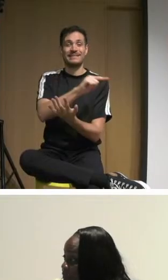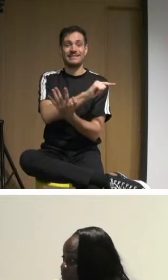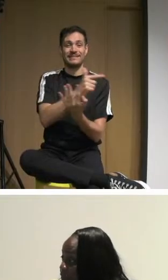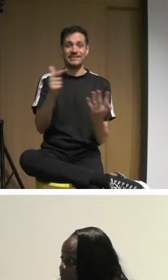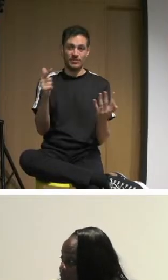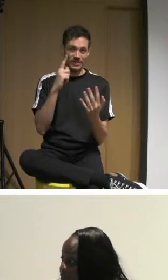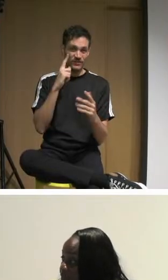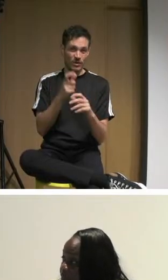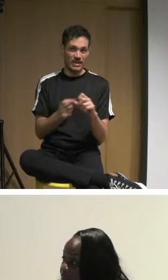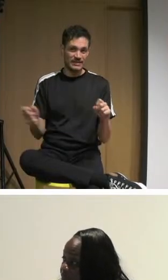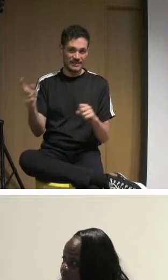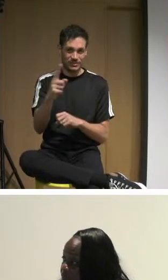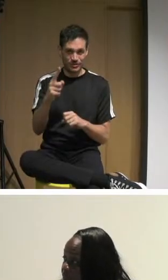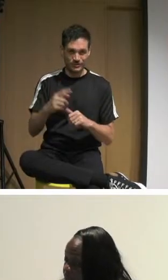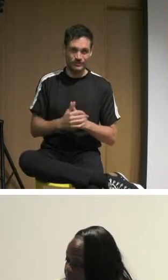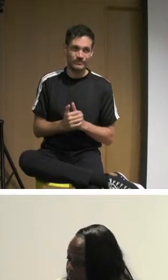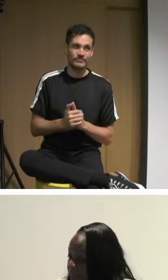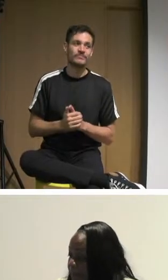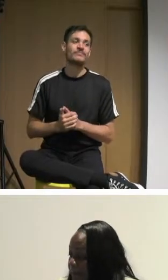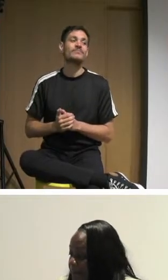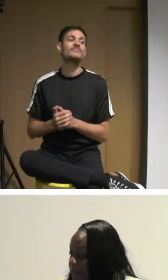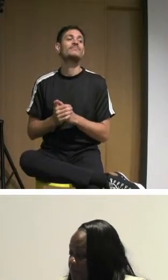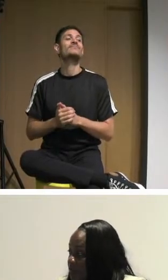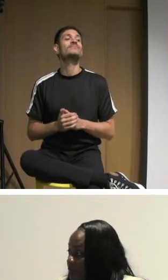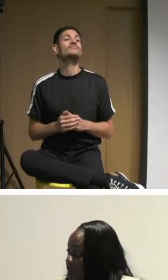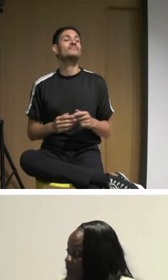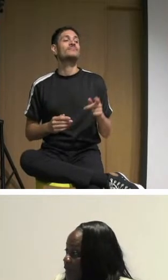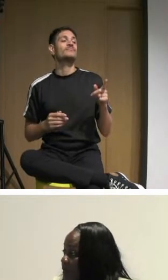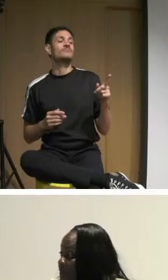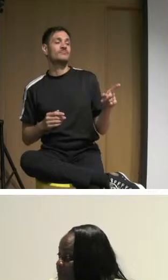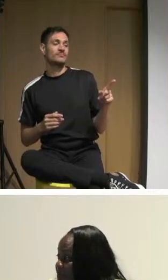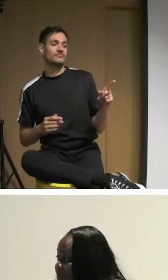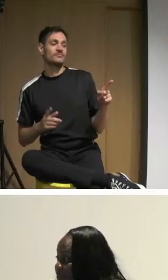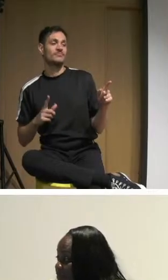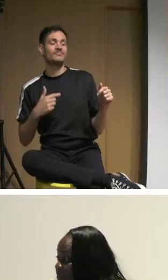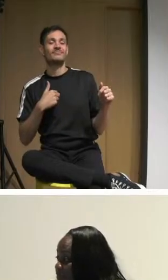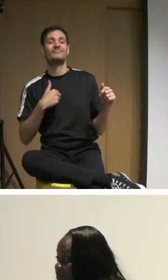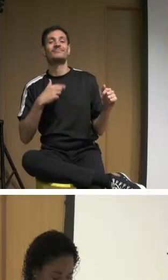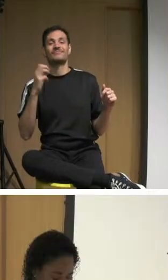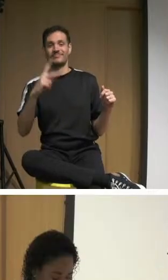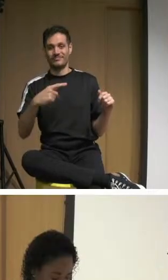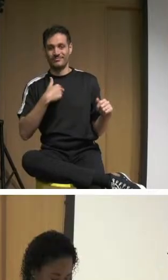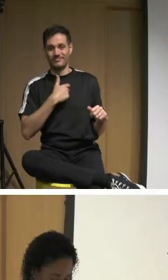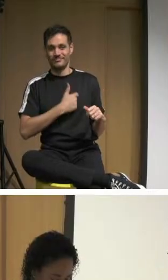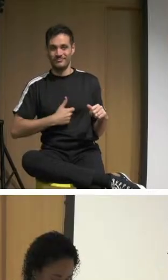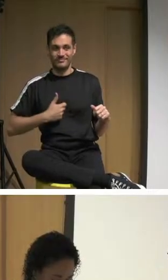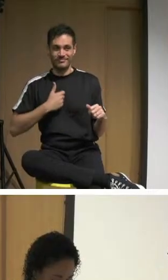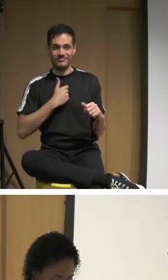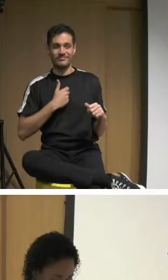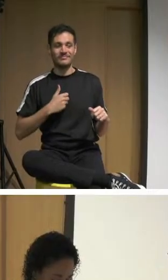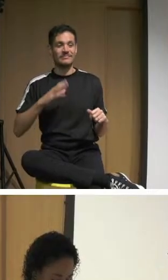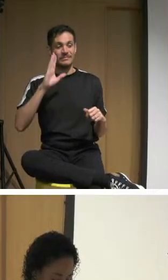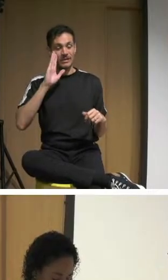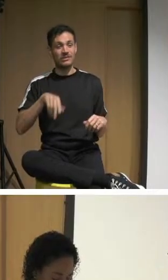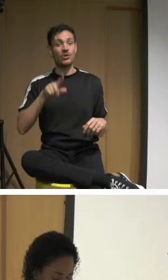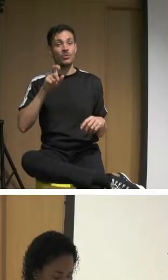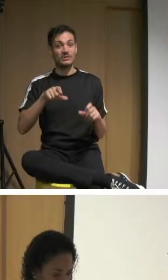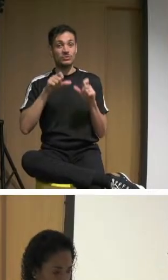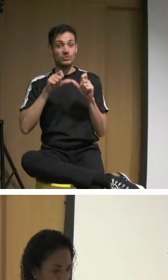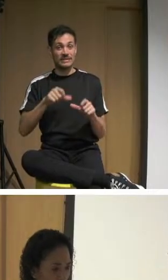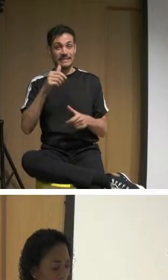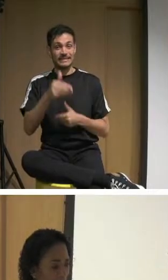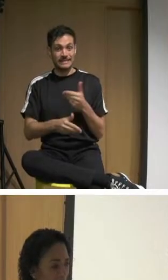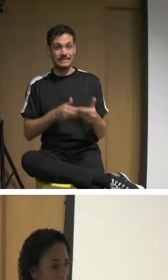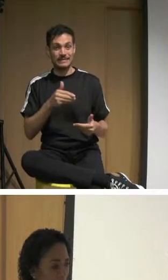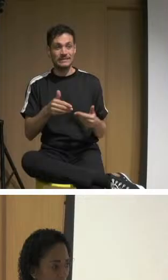year. Okay, so I'm sorry. We need to progress, we need to move forward, but what do